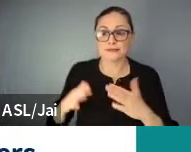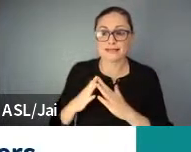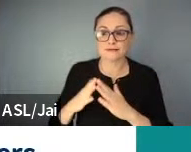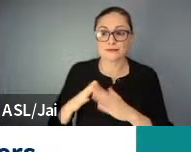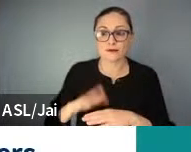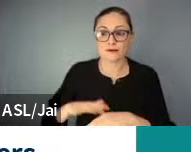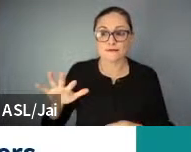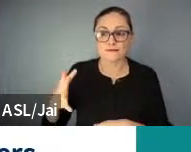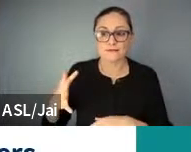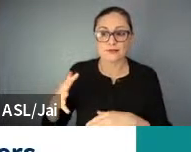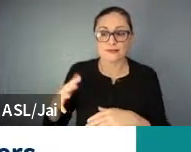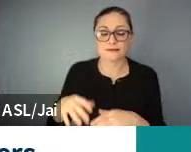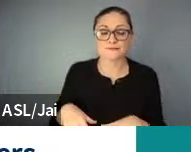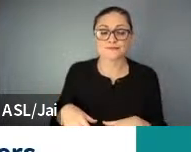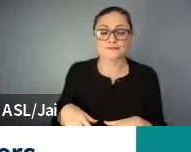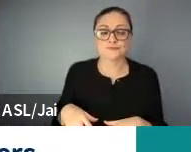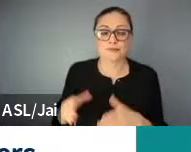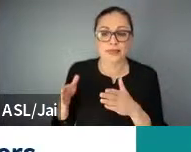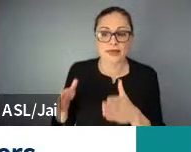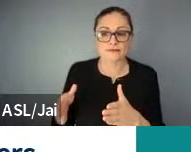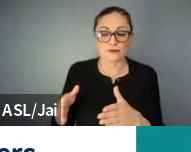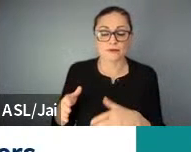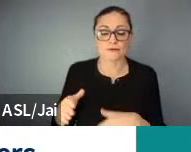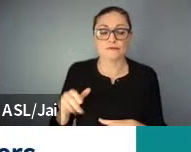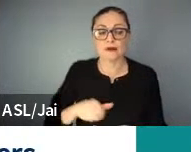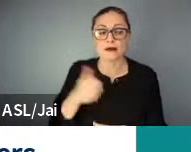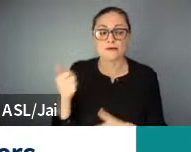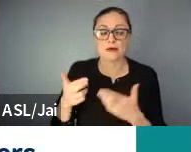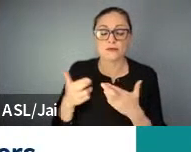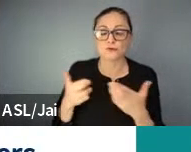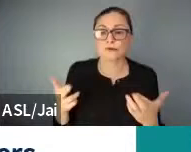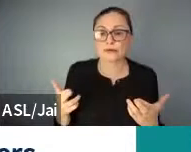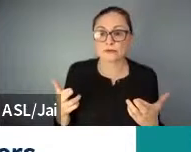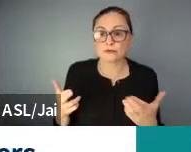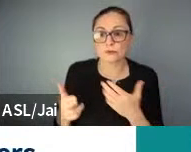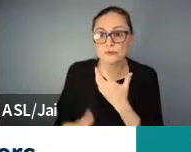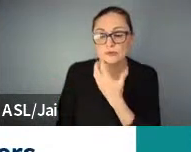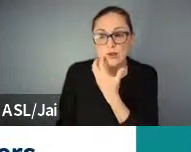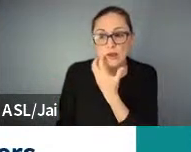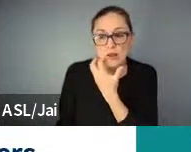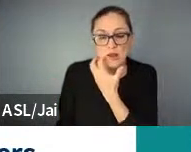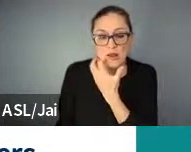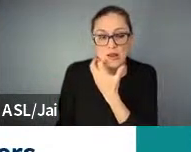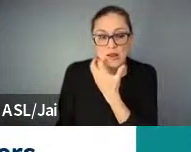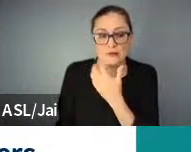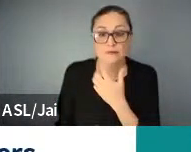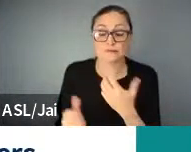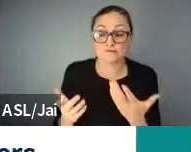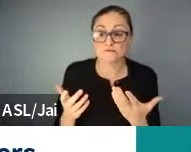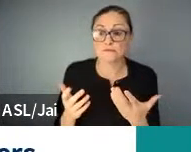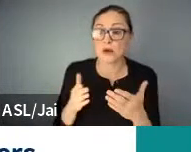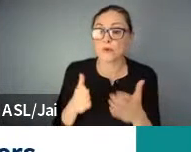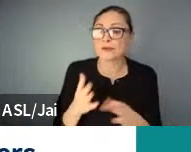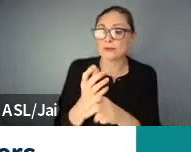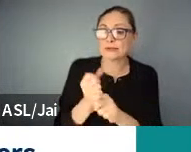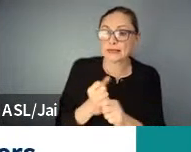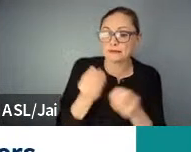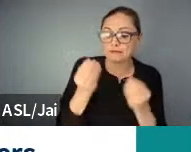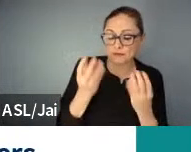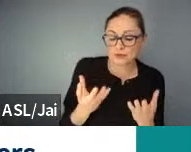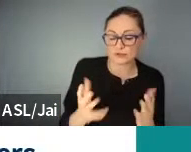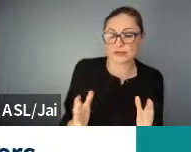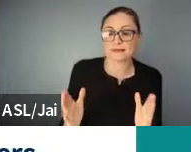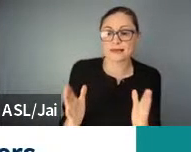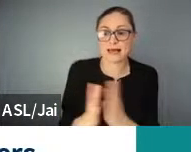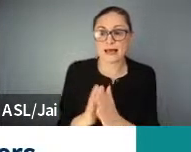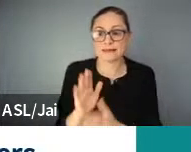Avenue. Another resource to not only get information, but to also ask your